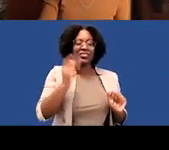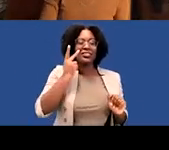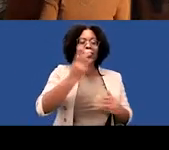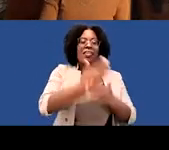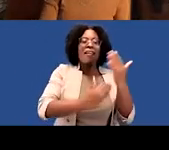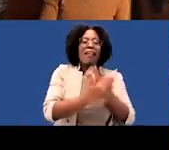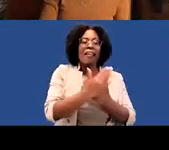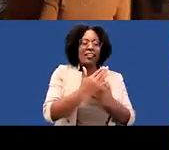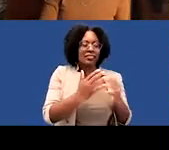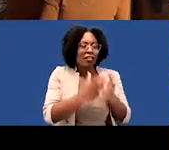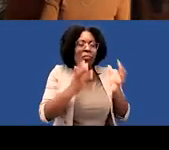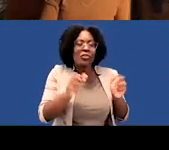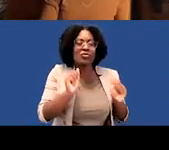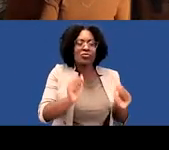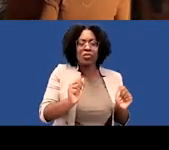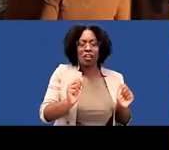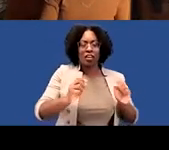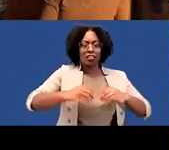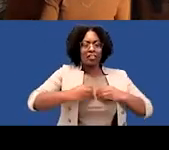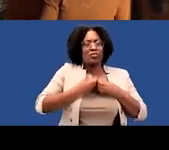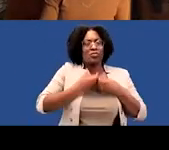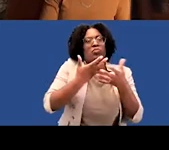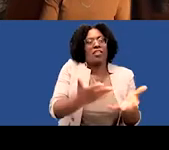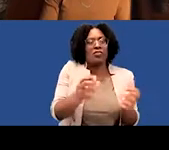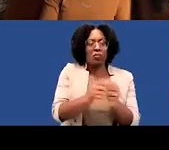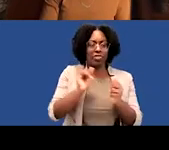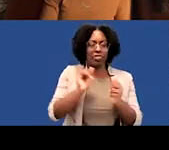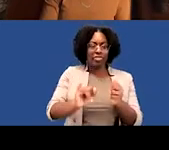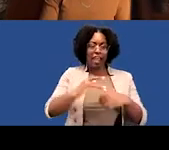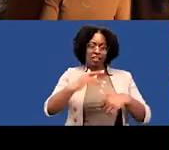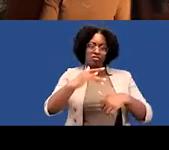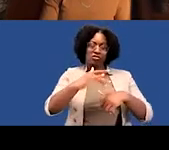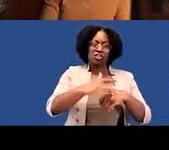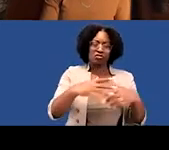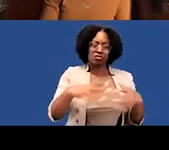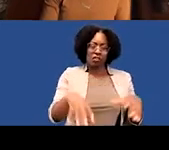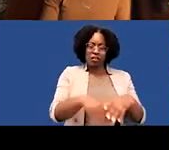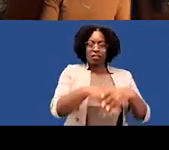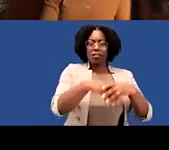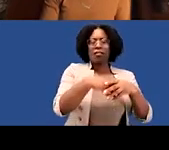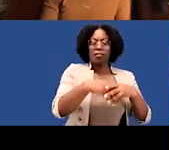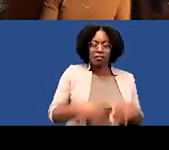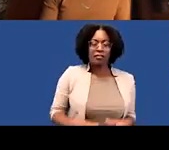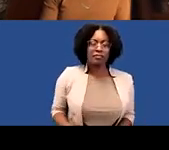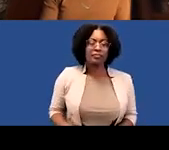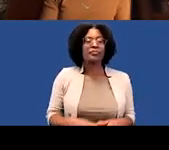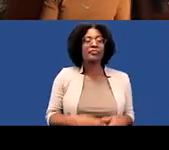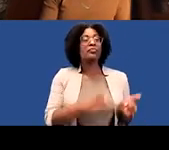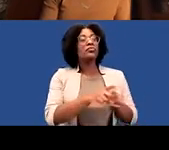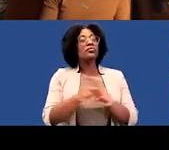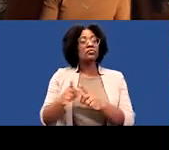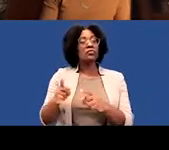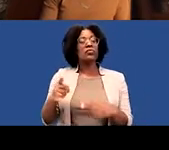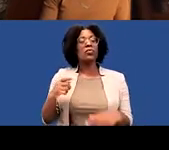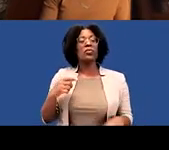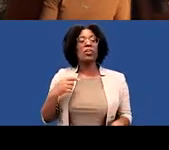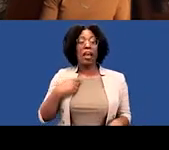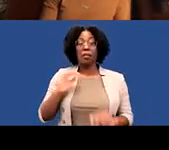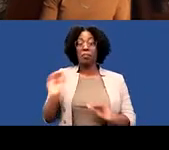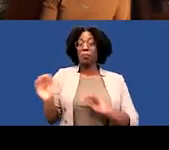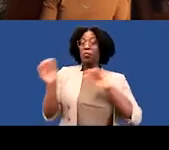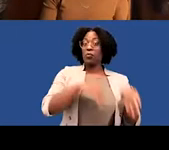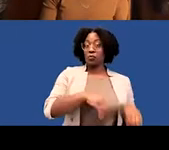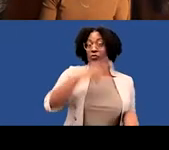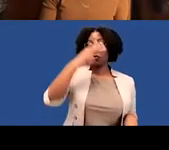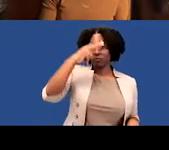And then thinking about the process of making slowly. I moved to Mexico City with no experience in